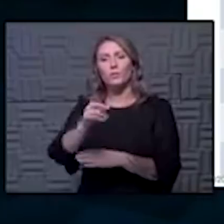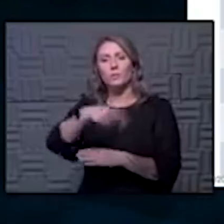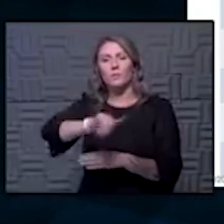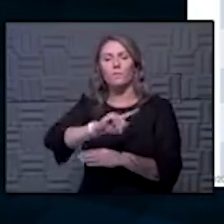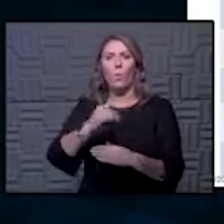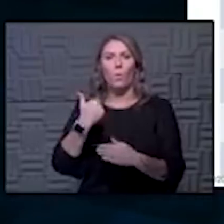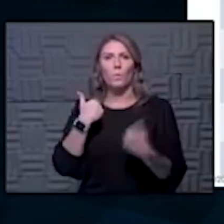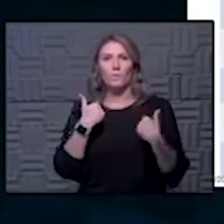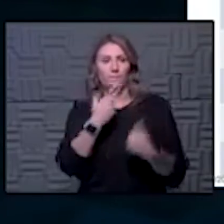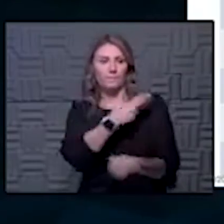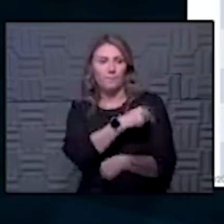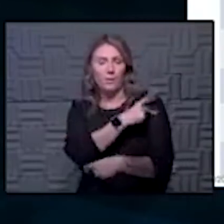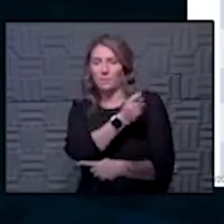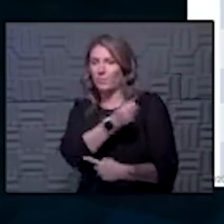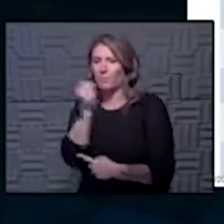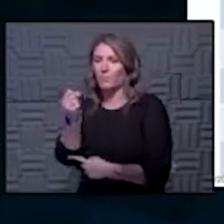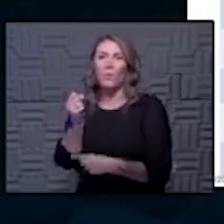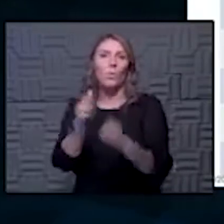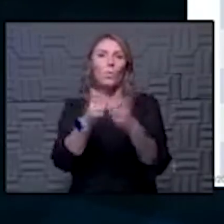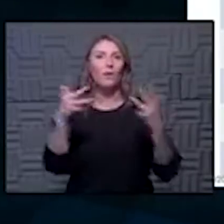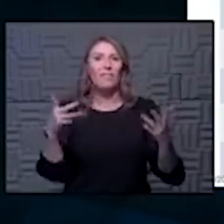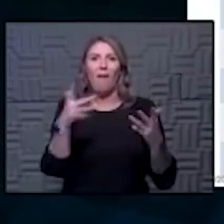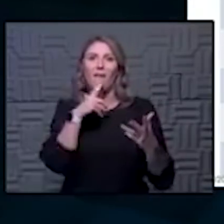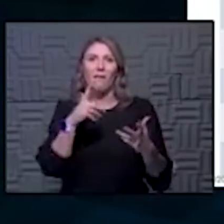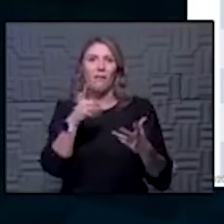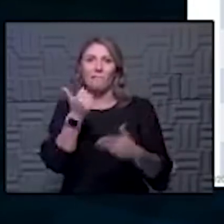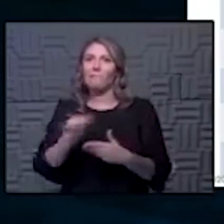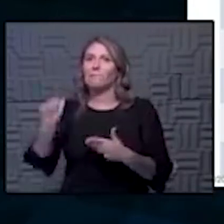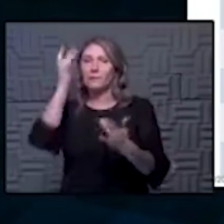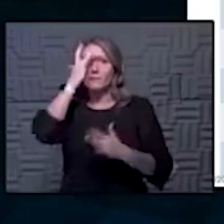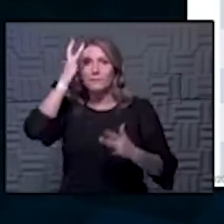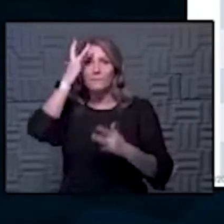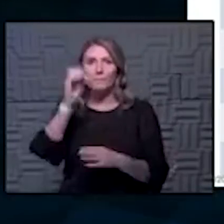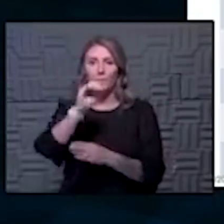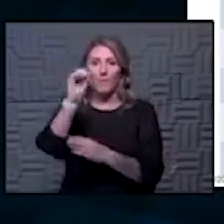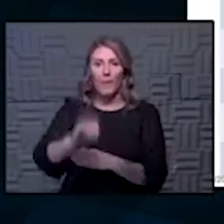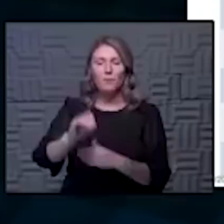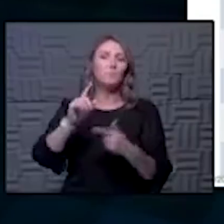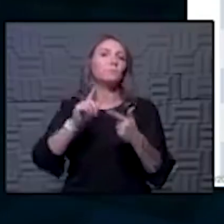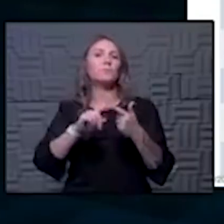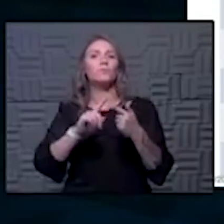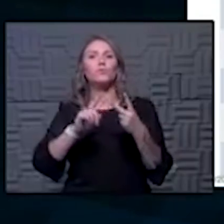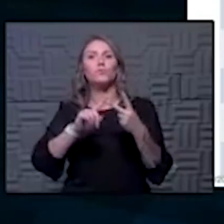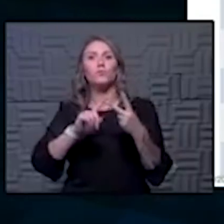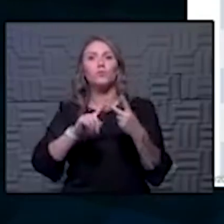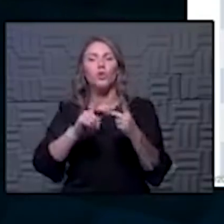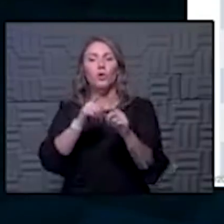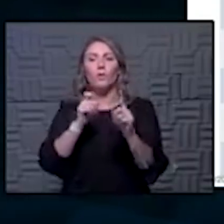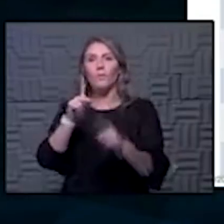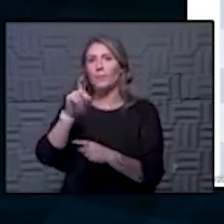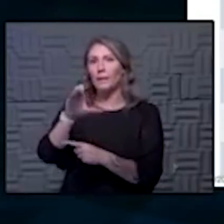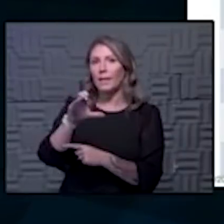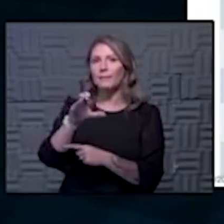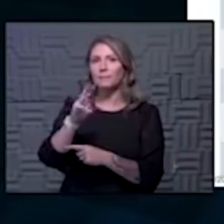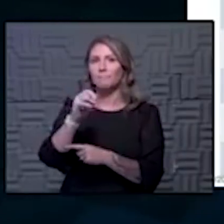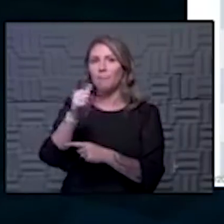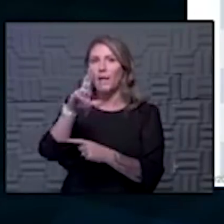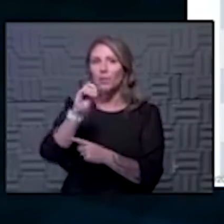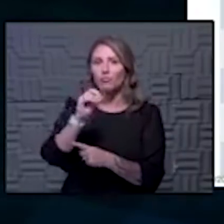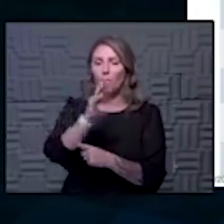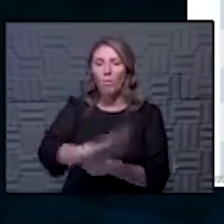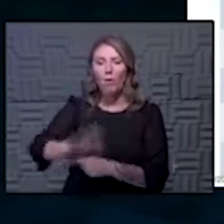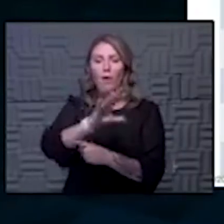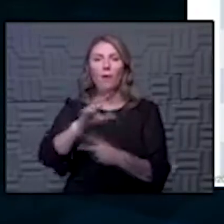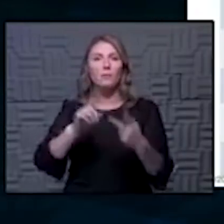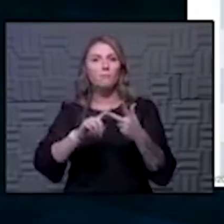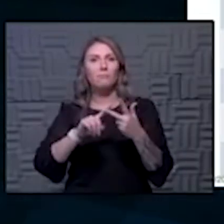that are hospitalized with no chronic disease, the percent of the COVID patients that are hospitalized from the Kansas City metropolitan area, the number of